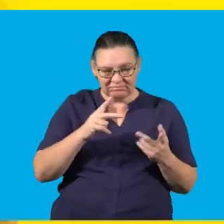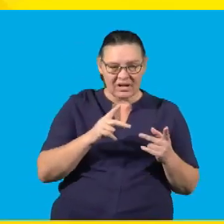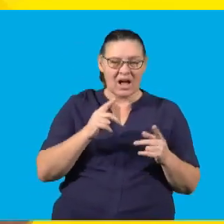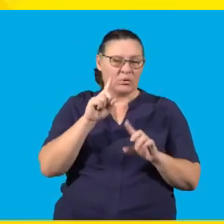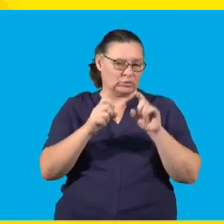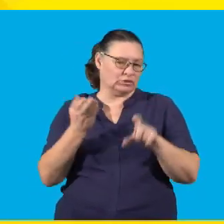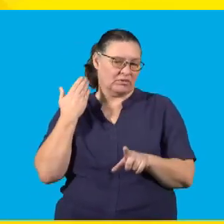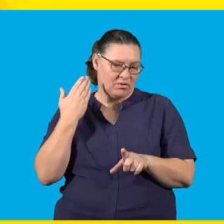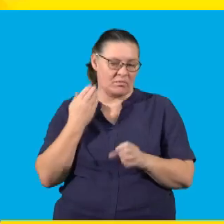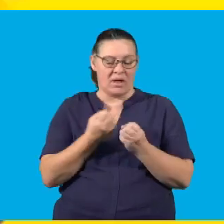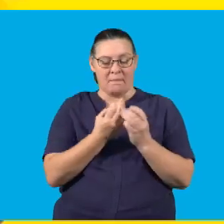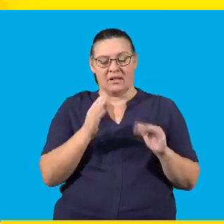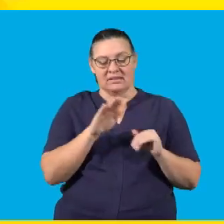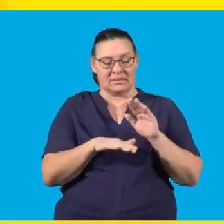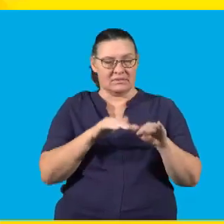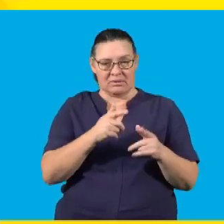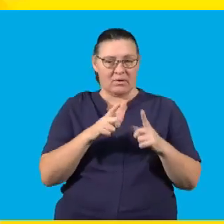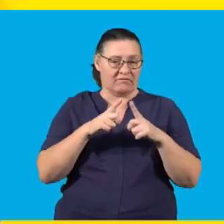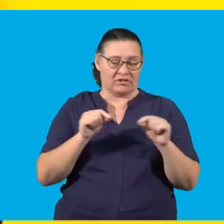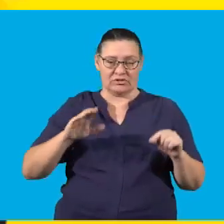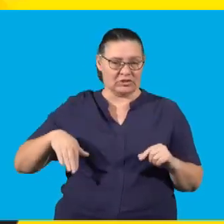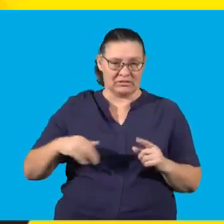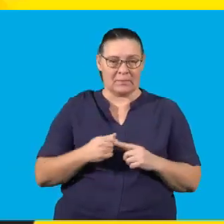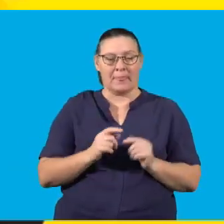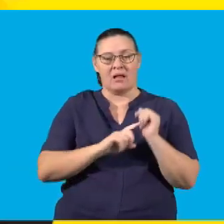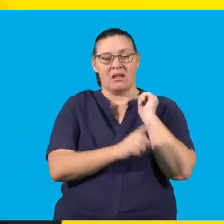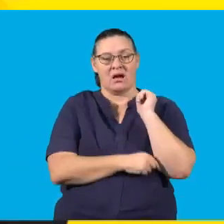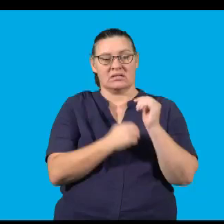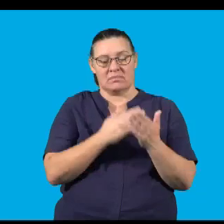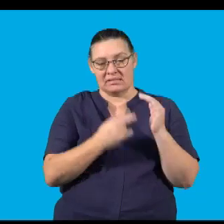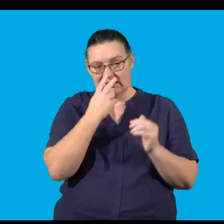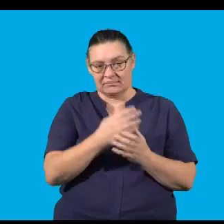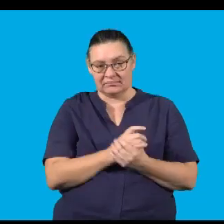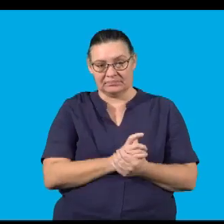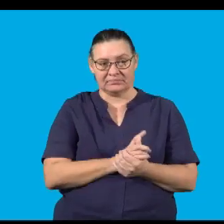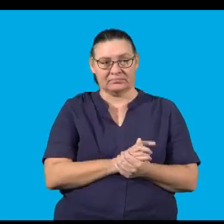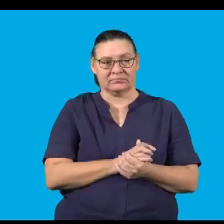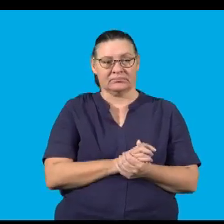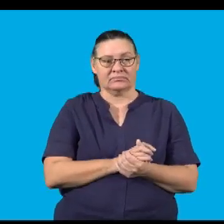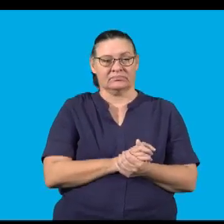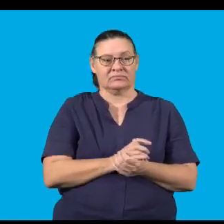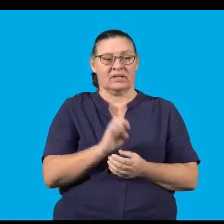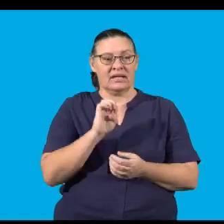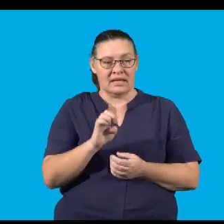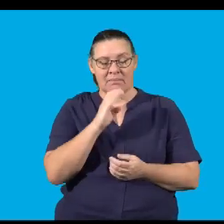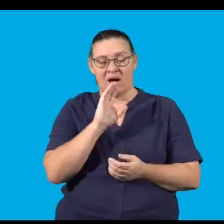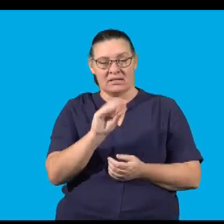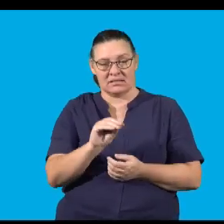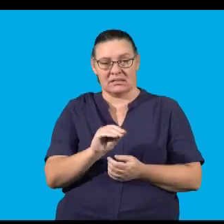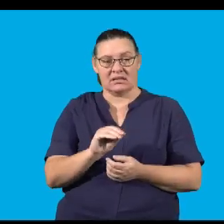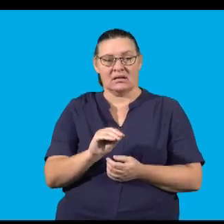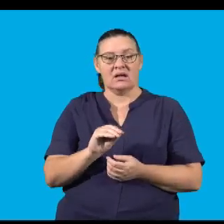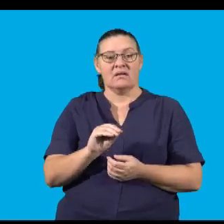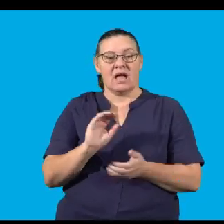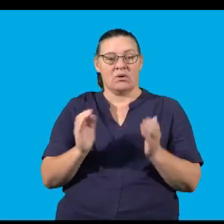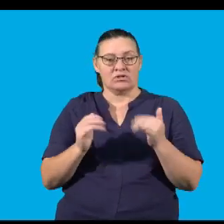at a multi-step question and it's not quite done yet. Let's look at the last part. So here in part E, they ask us to determine the equation